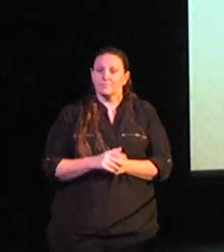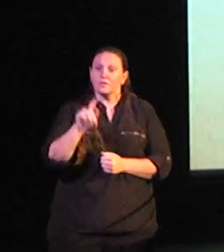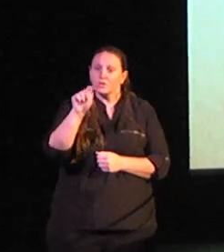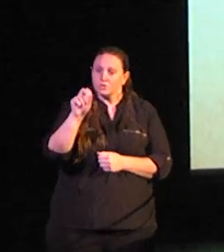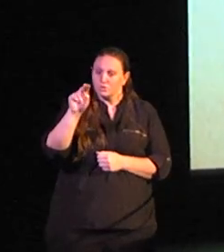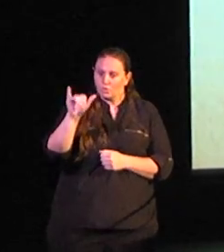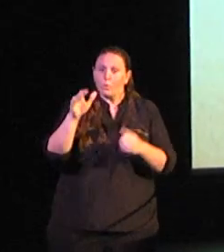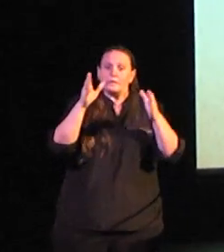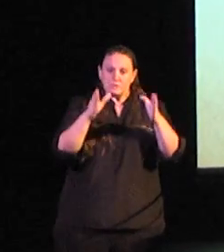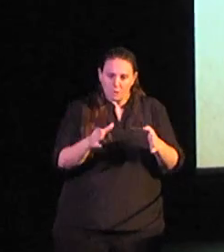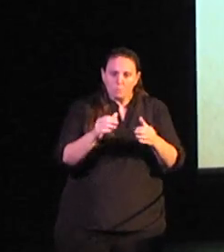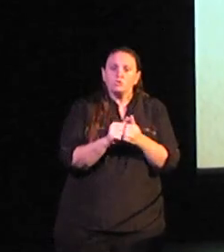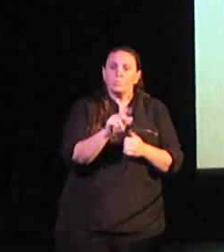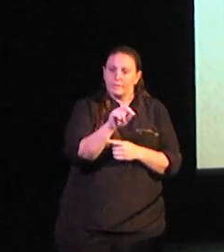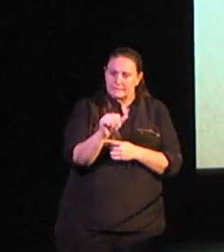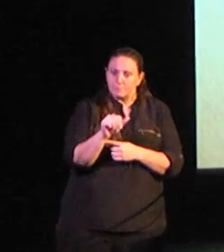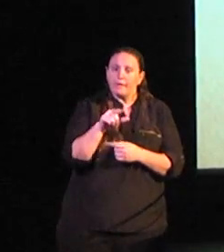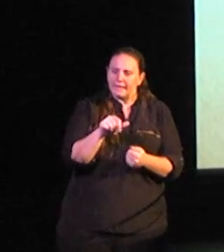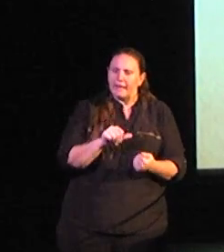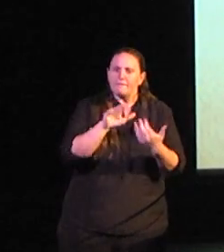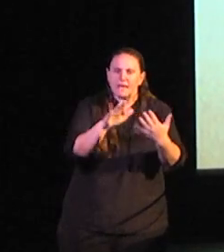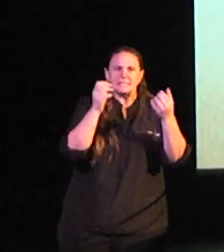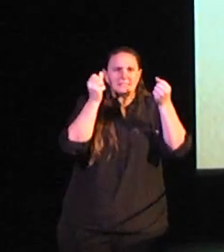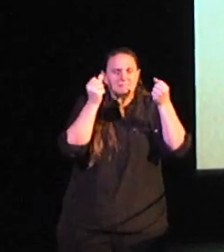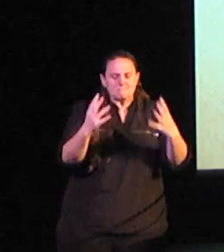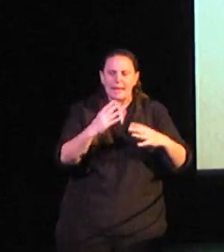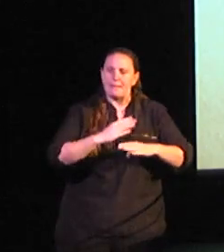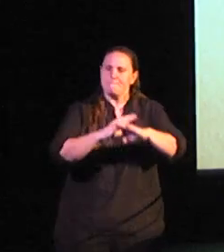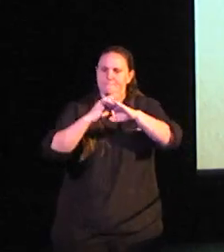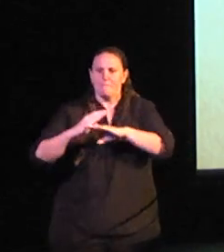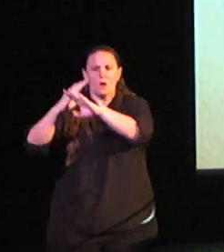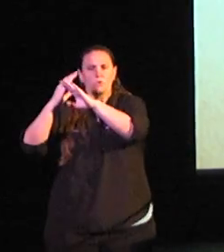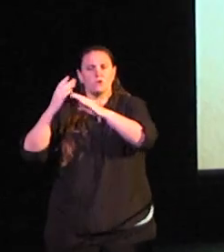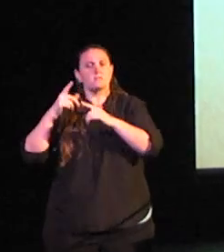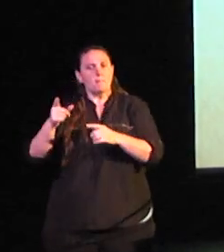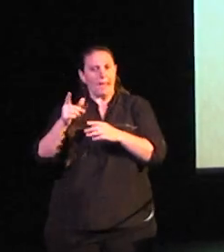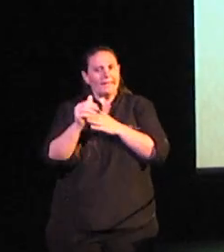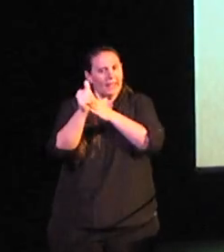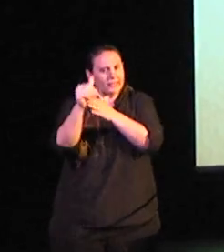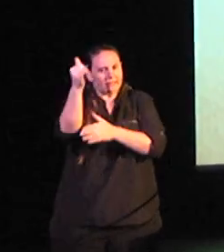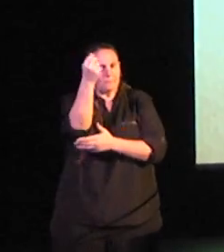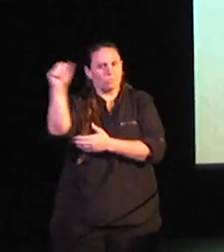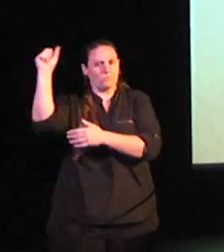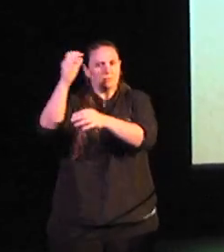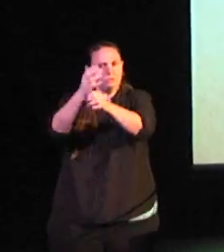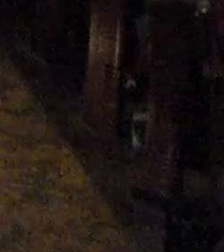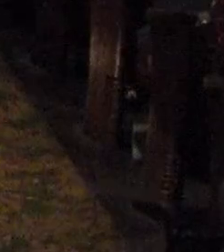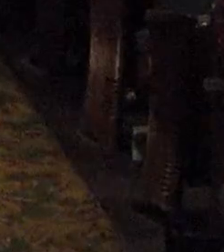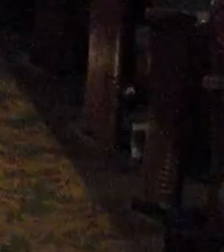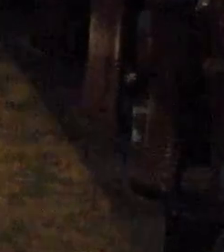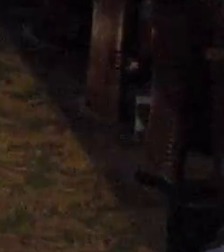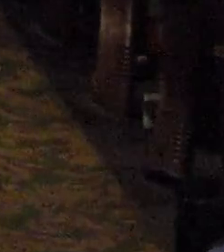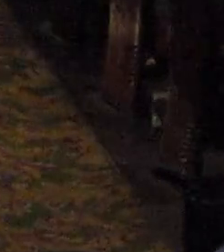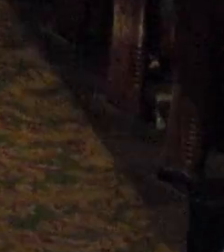Tony is a person with a disability, and he faced a number of barriers, and he led the movement to get the ADA passed